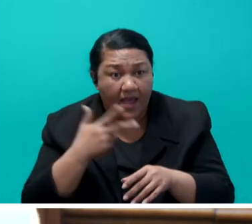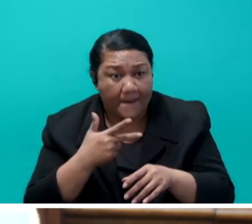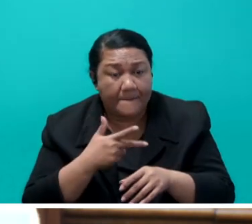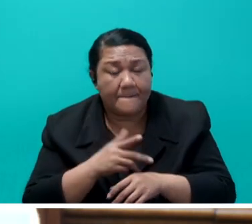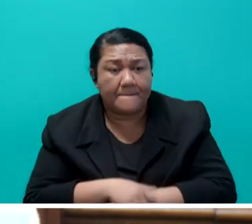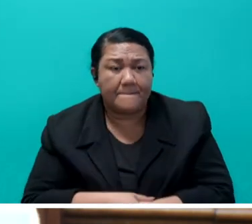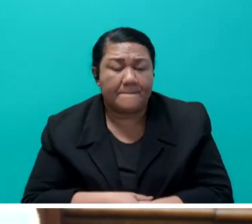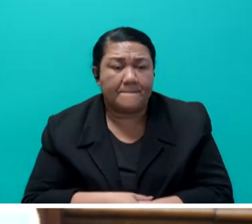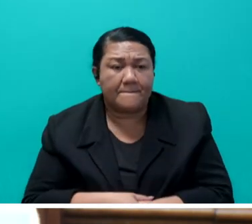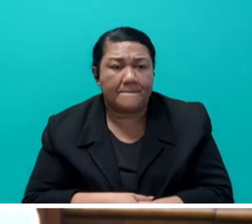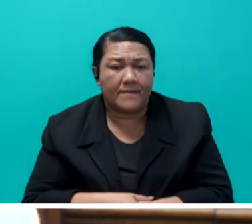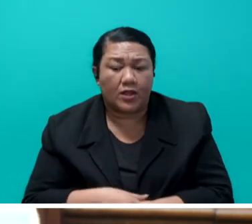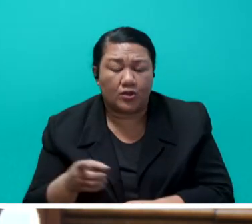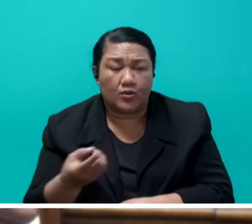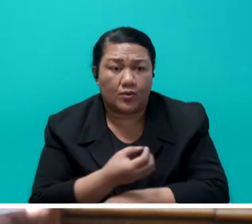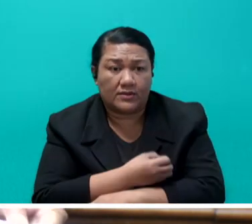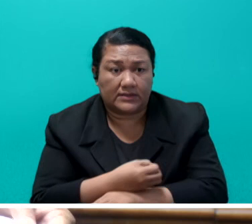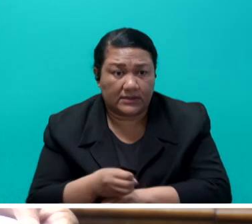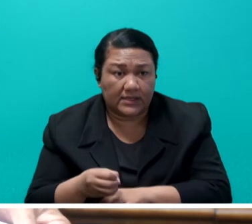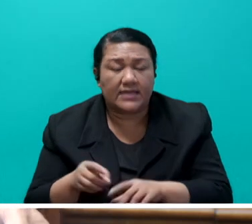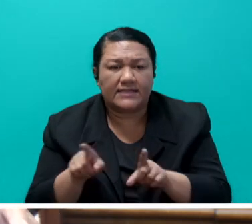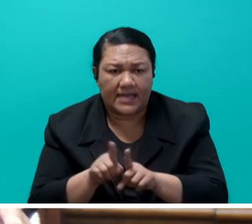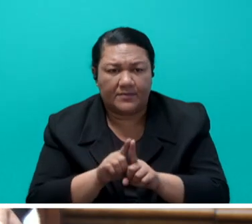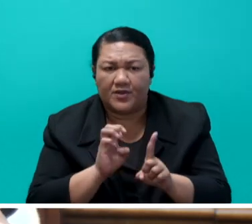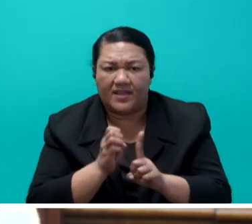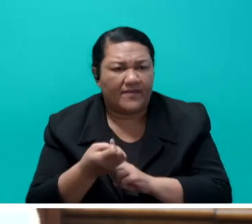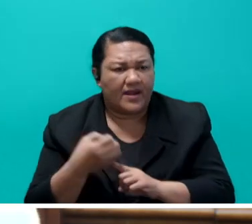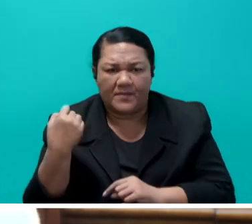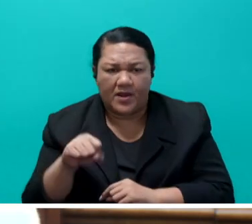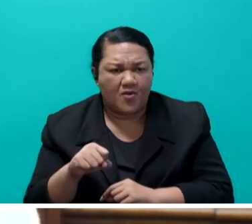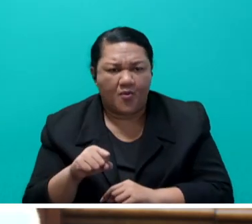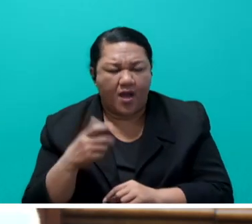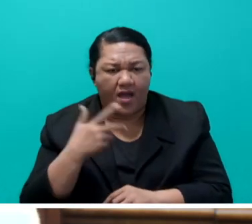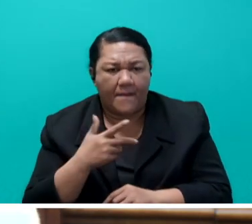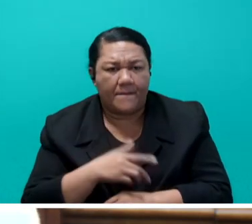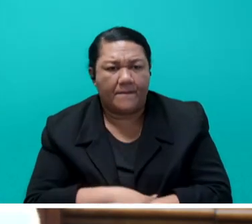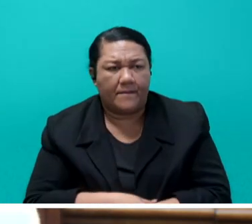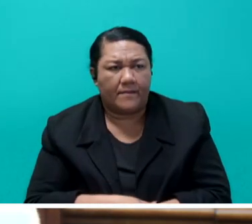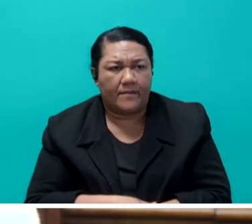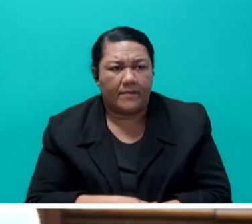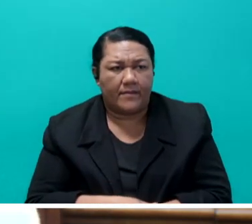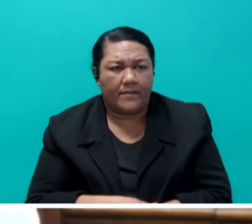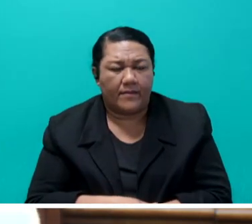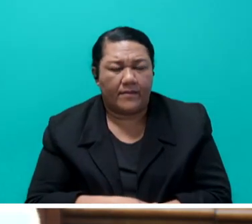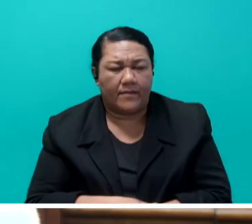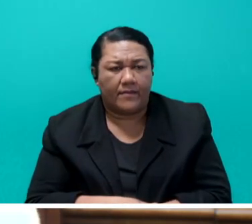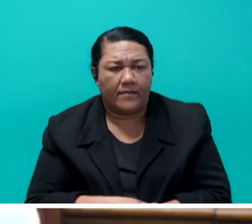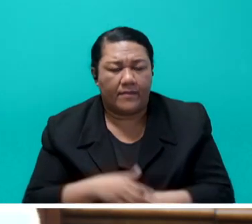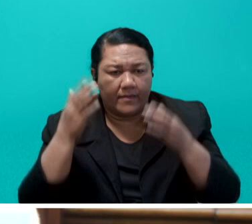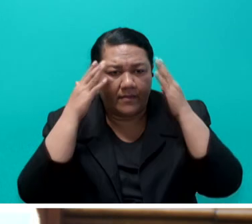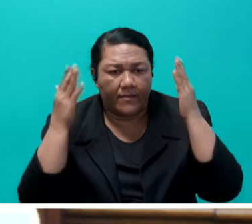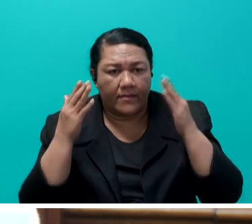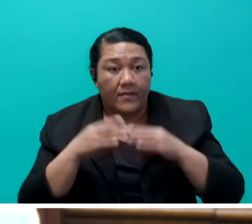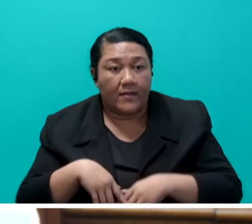to marine life and the environment. Mr. Speaker, sir, in respect of the bell